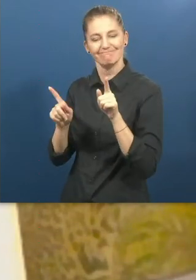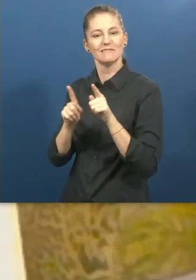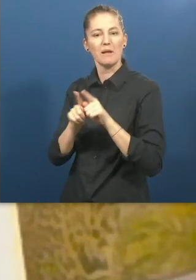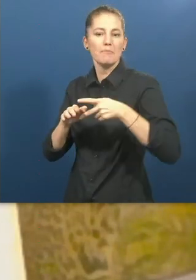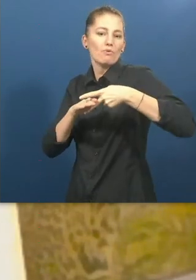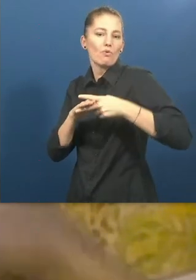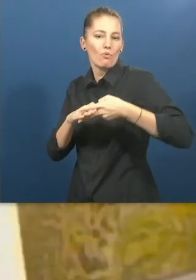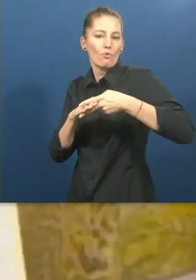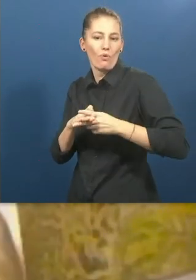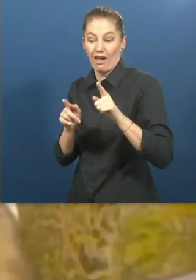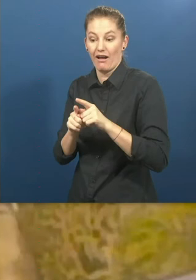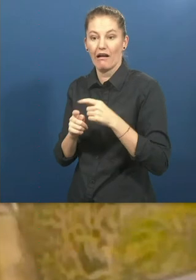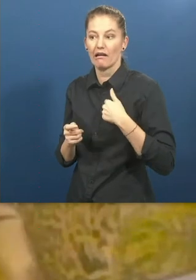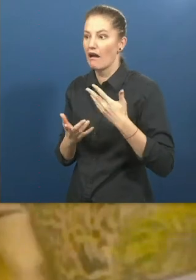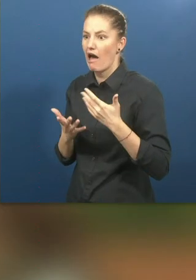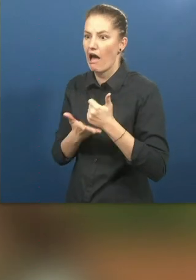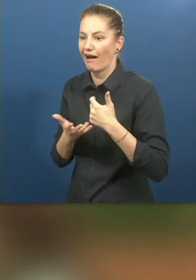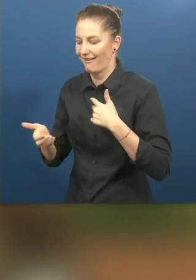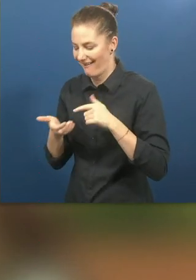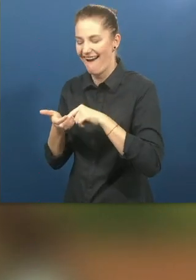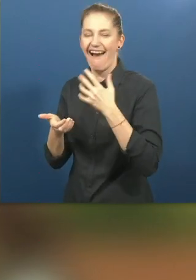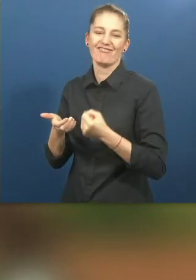in my hand to help clarify.